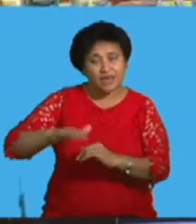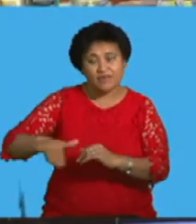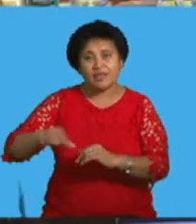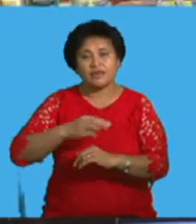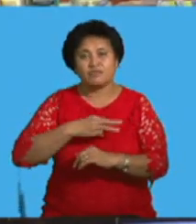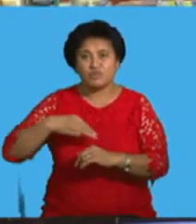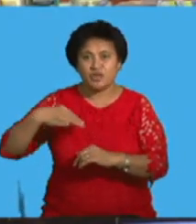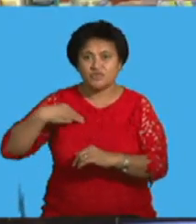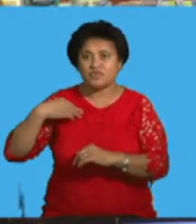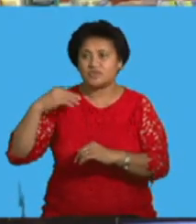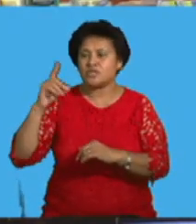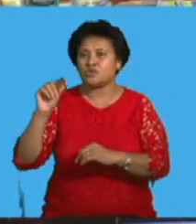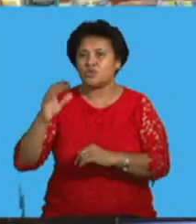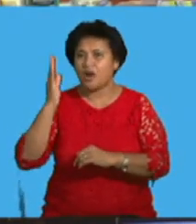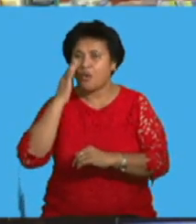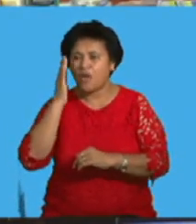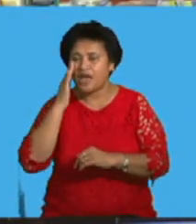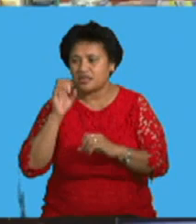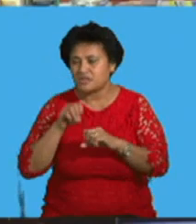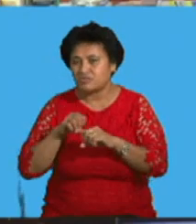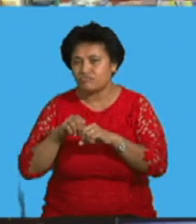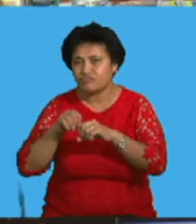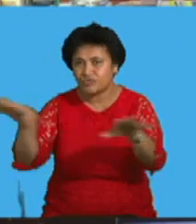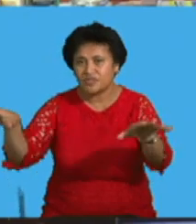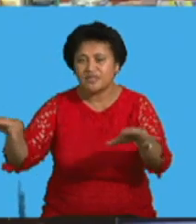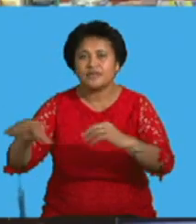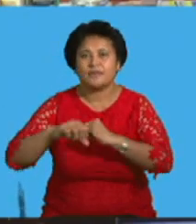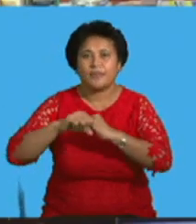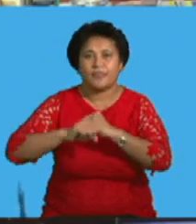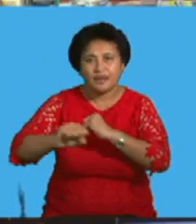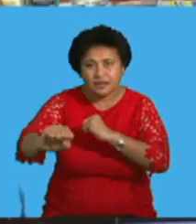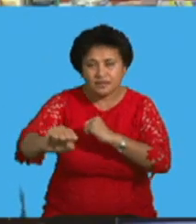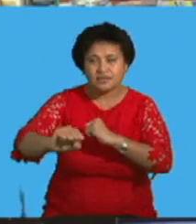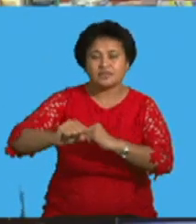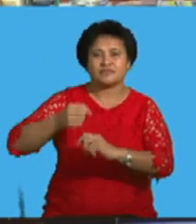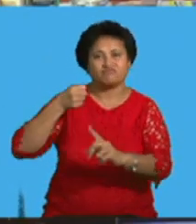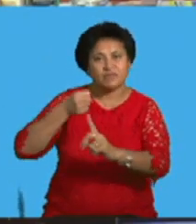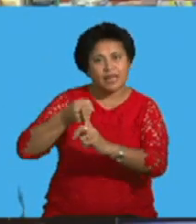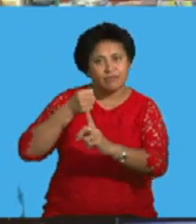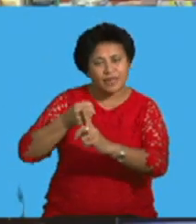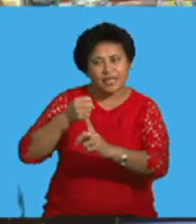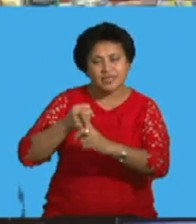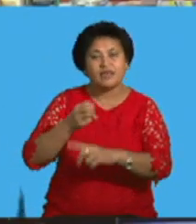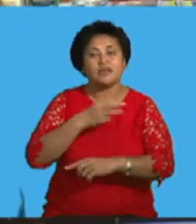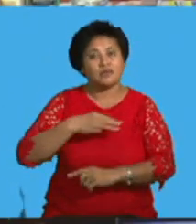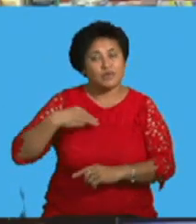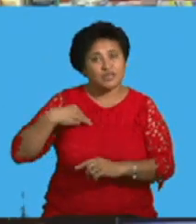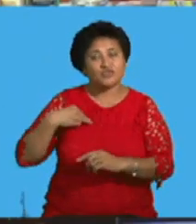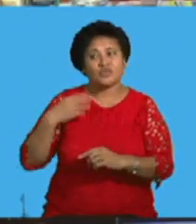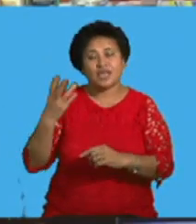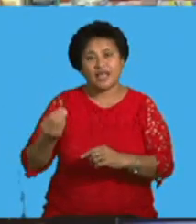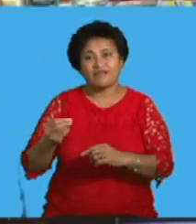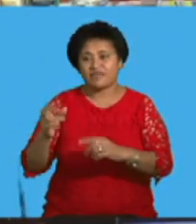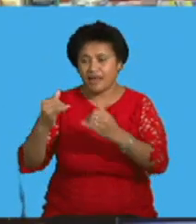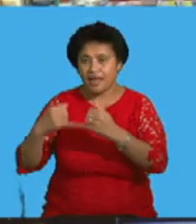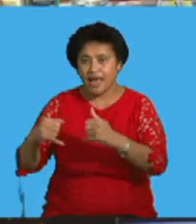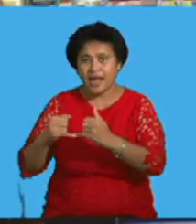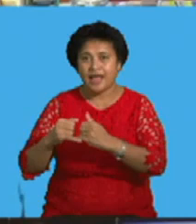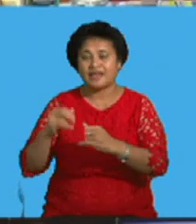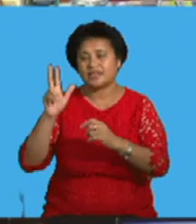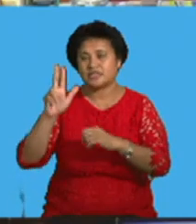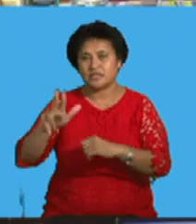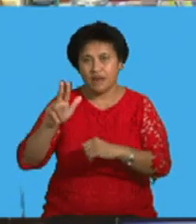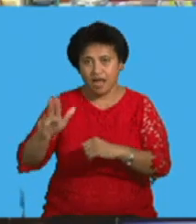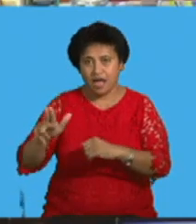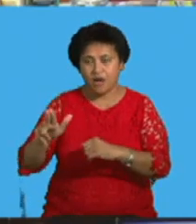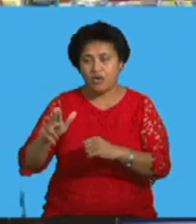extensive awareness and publicity campaigns. The Ministry conducted training and awareness on the island of Lakemba in Lau